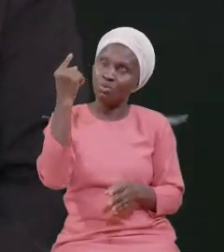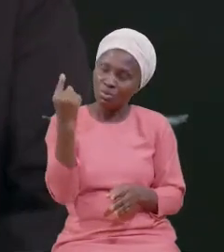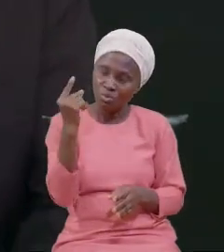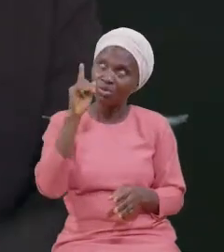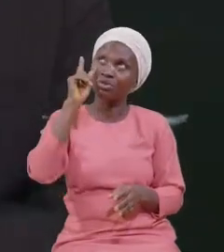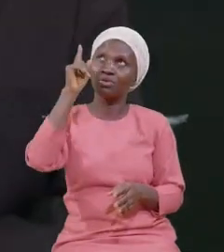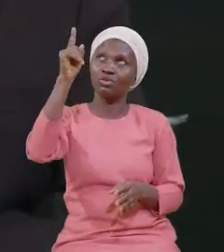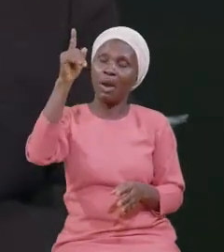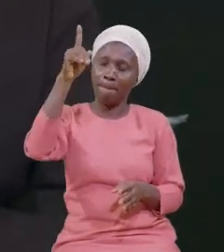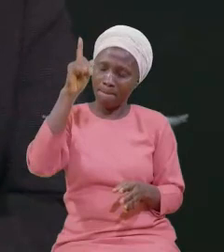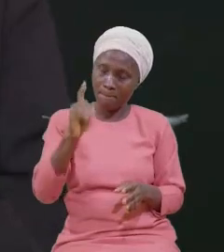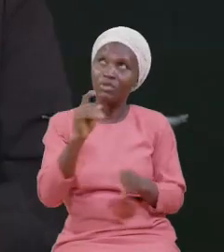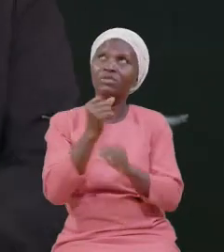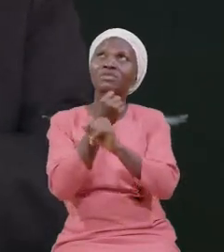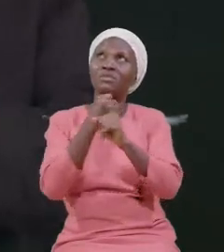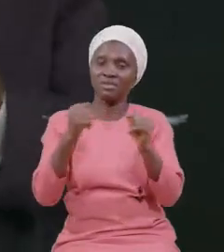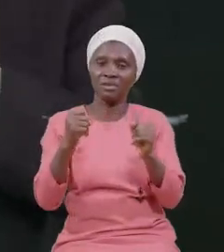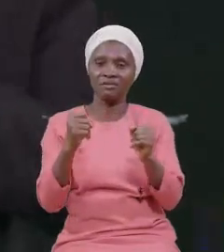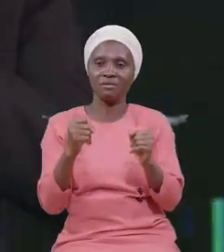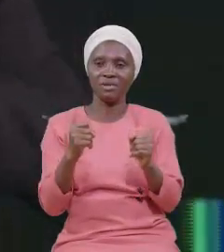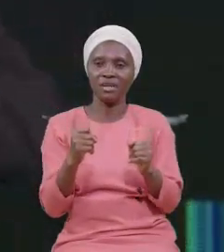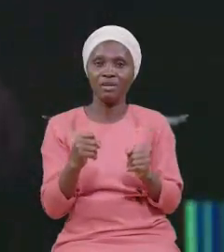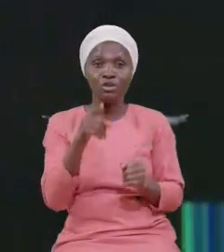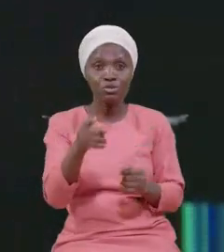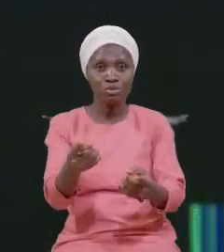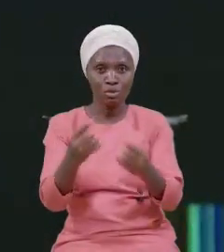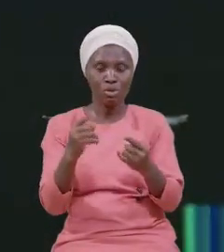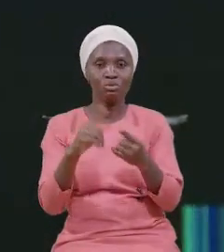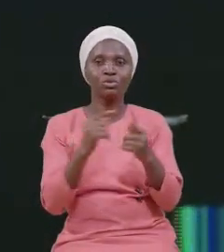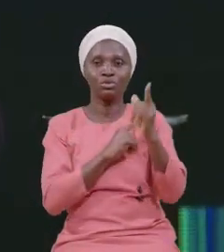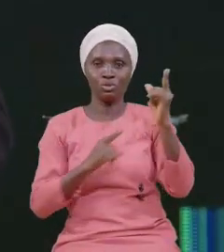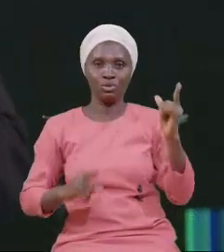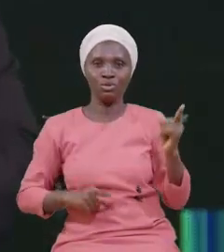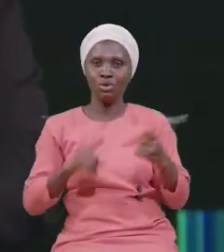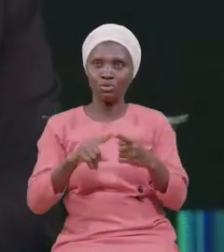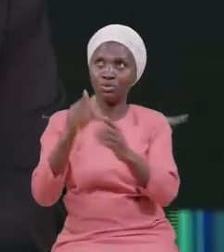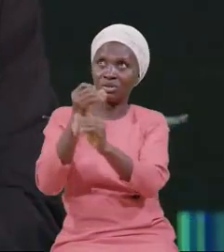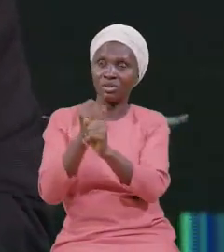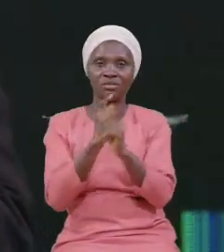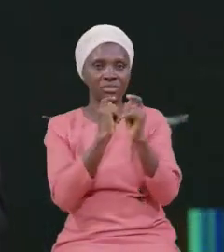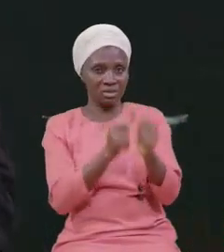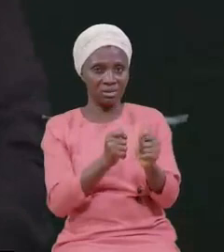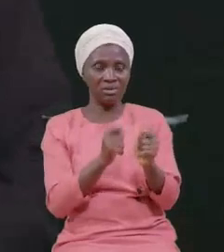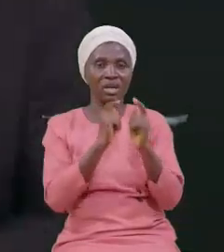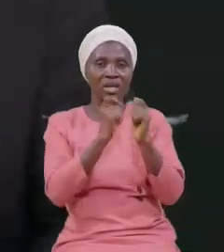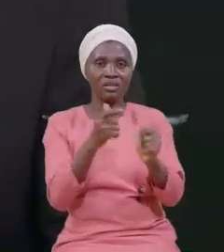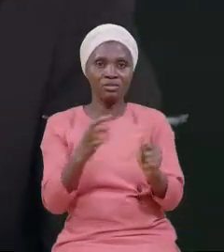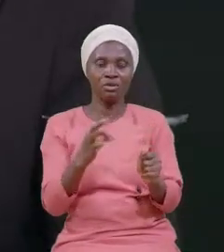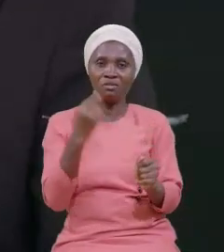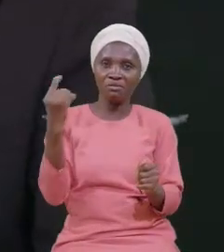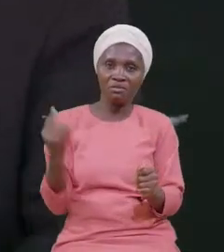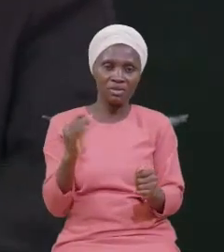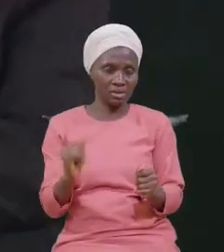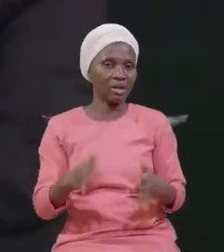must save. You come to the Lord to have the gift of eternal life. He'll give you